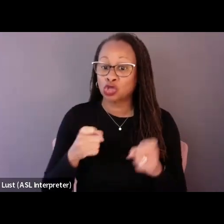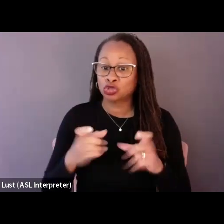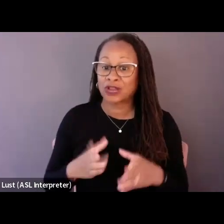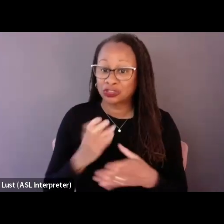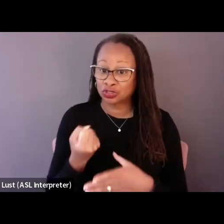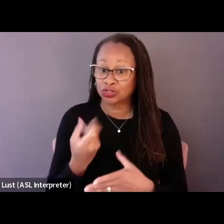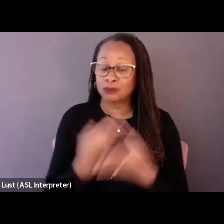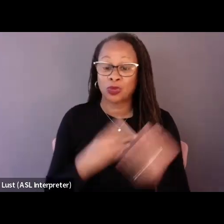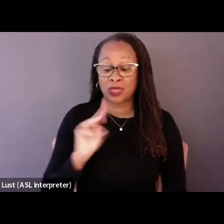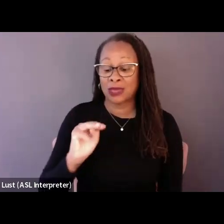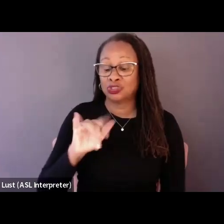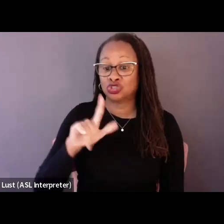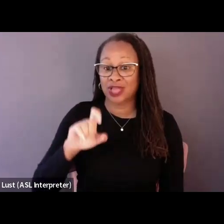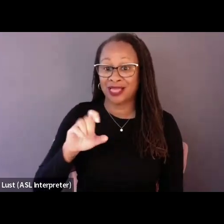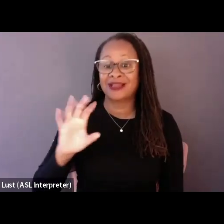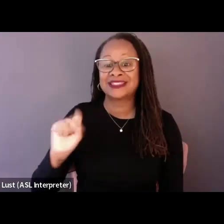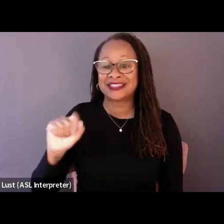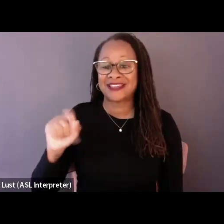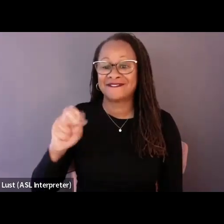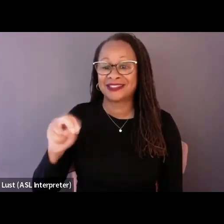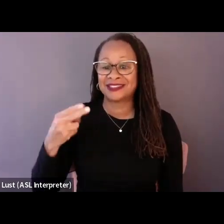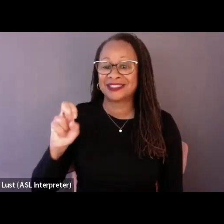co-director Michéle Stephenson,